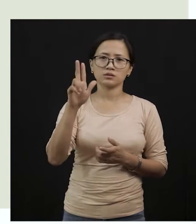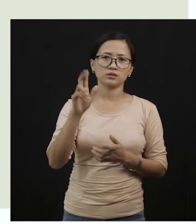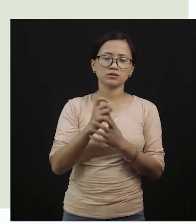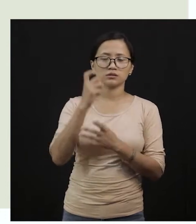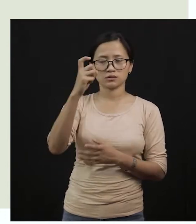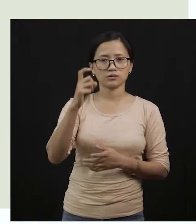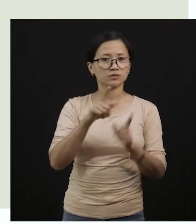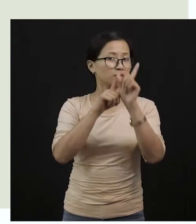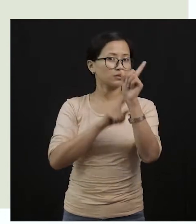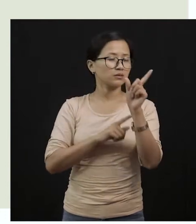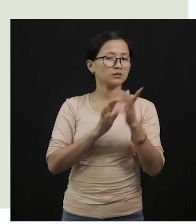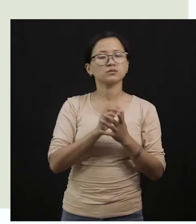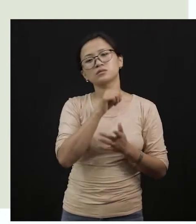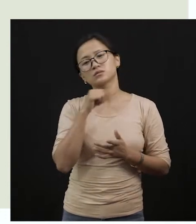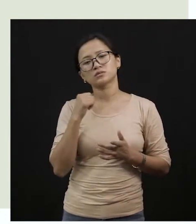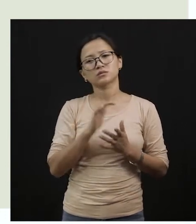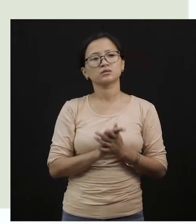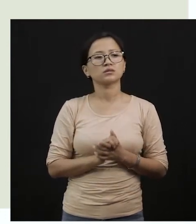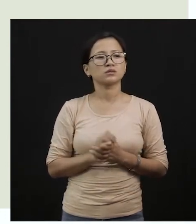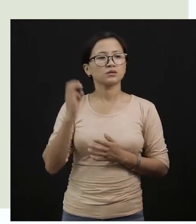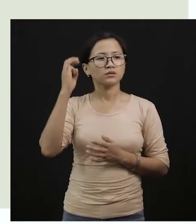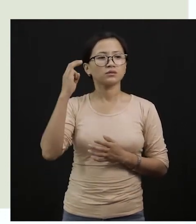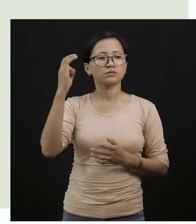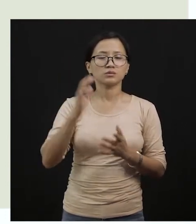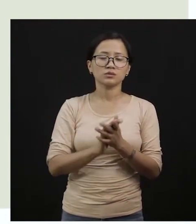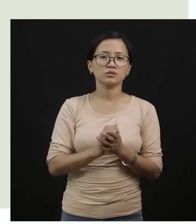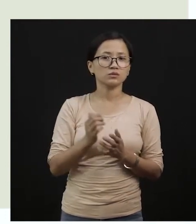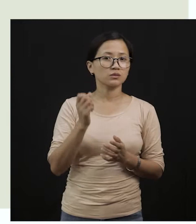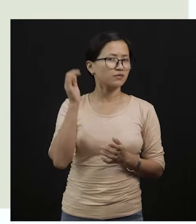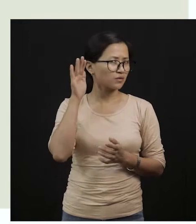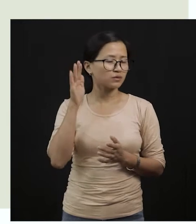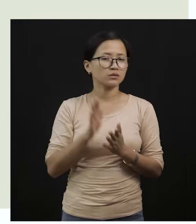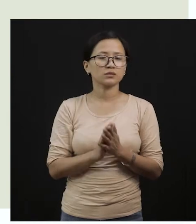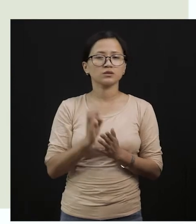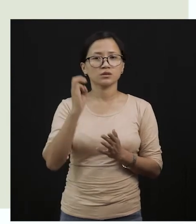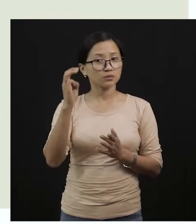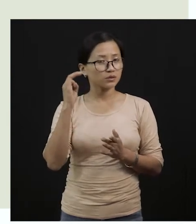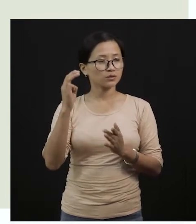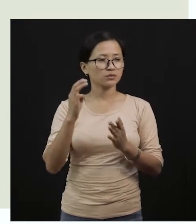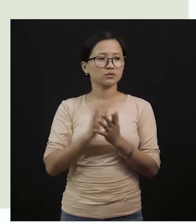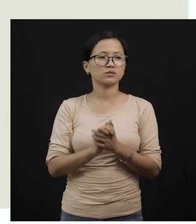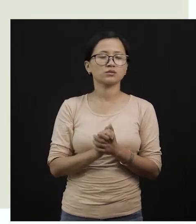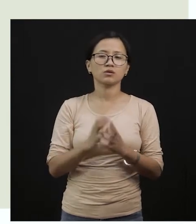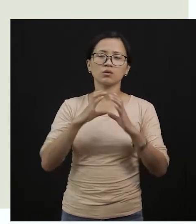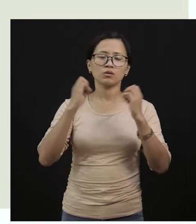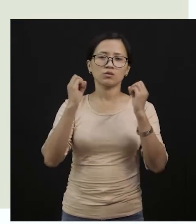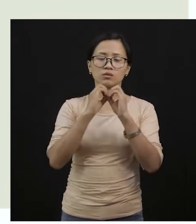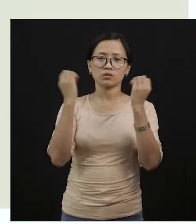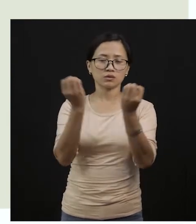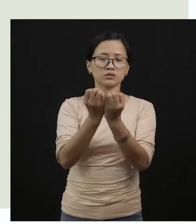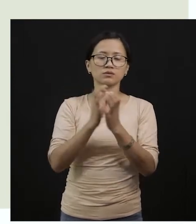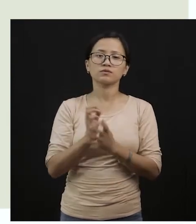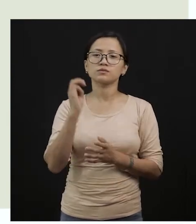years. Okay, have you heard of the word Missionaries of Charity? Okay, there's an organization called Missionaries